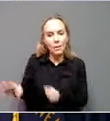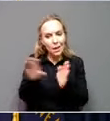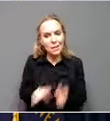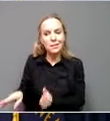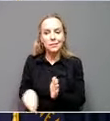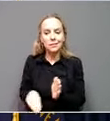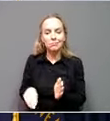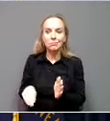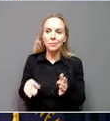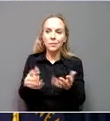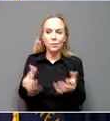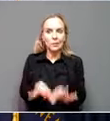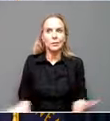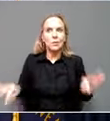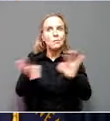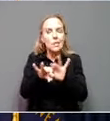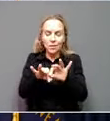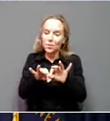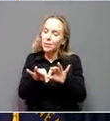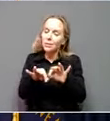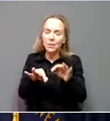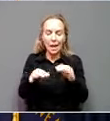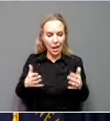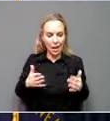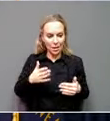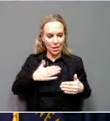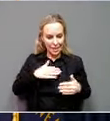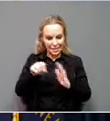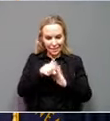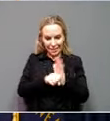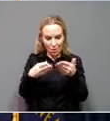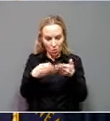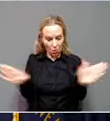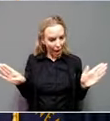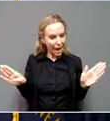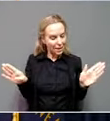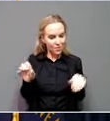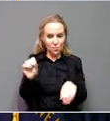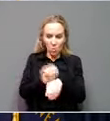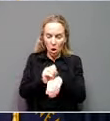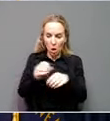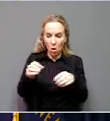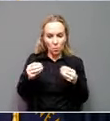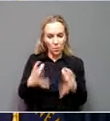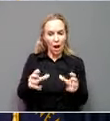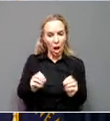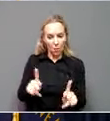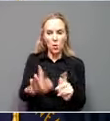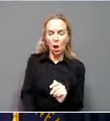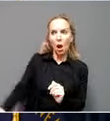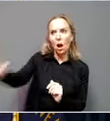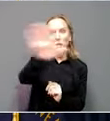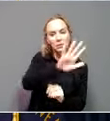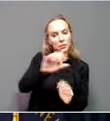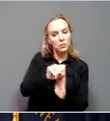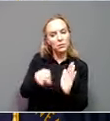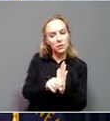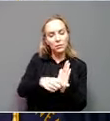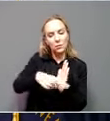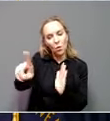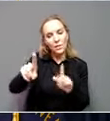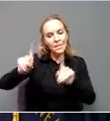statewide workforce, so providing the opportunities across the state for people to get tested. And so